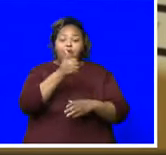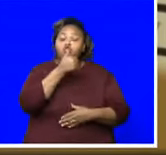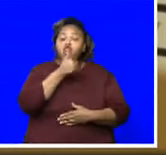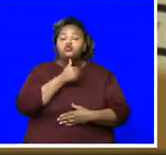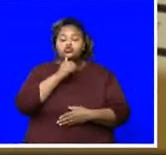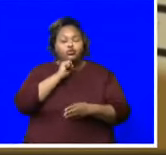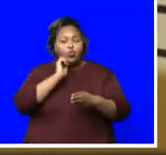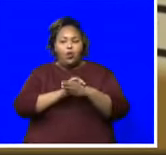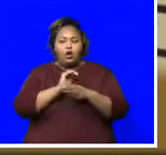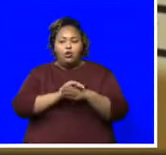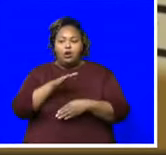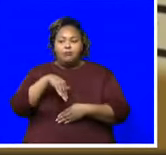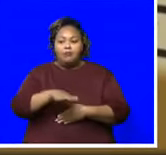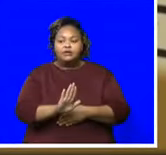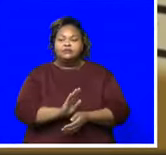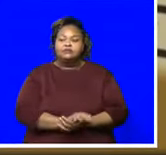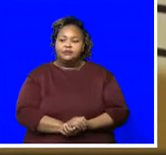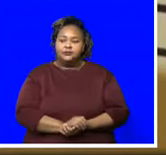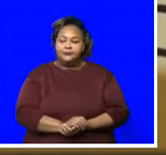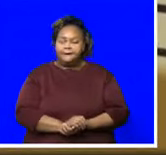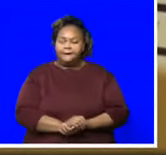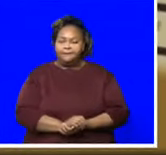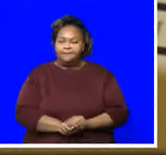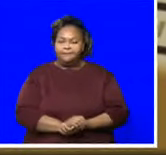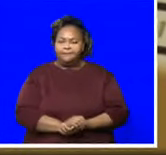to become the innovators